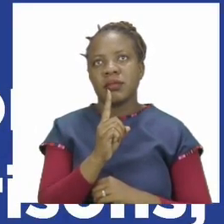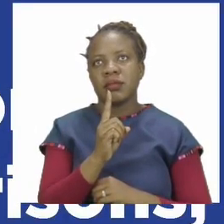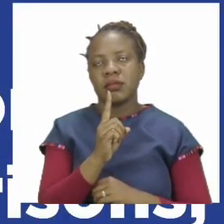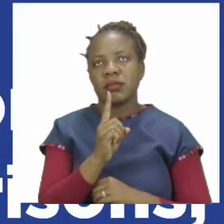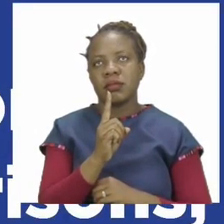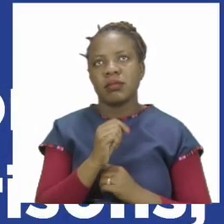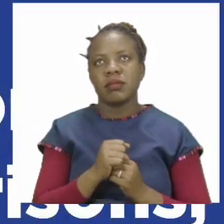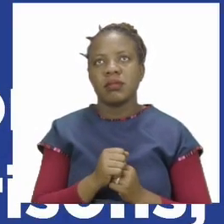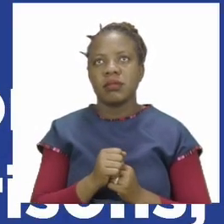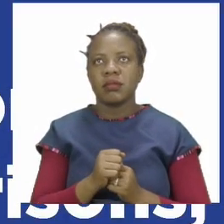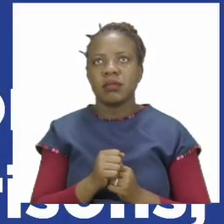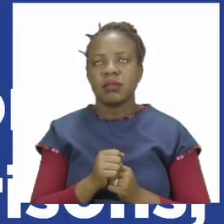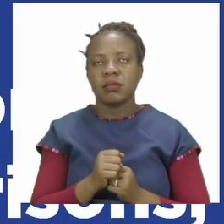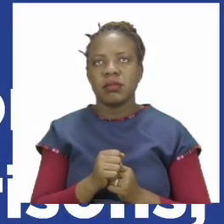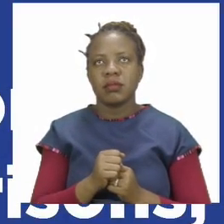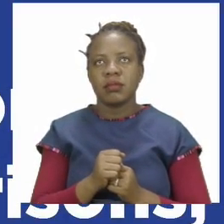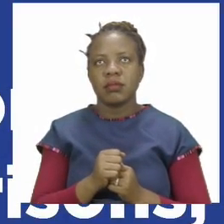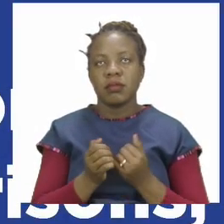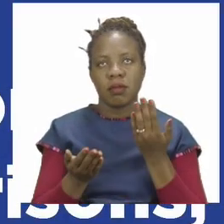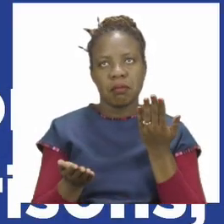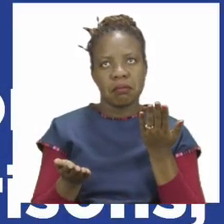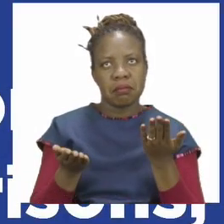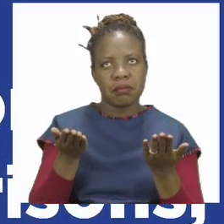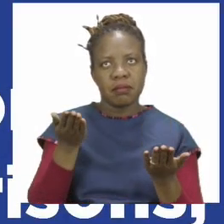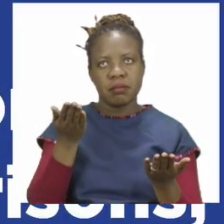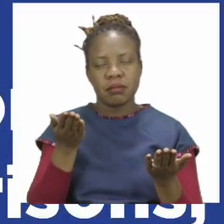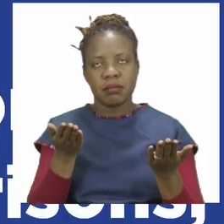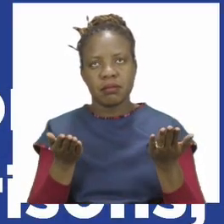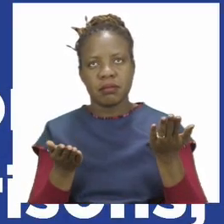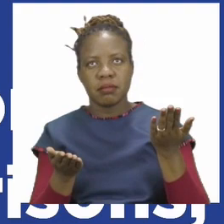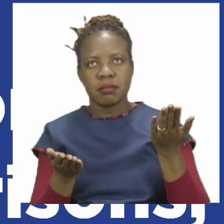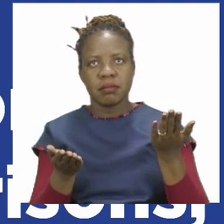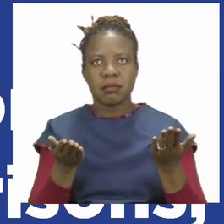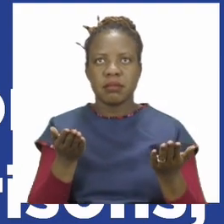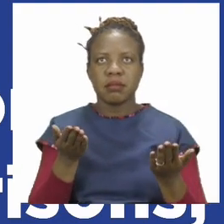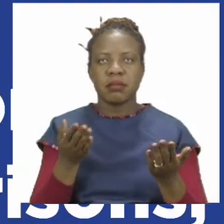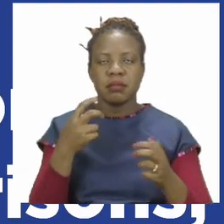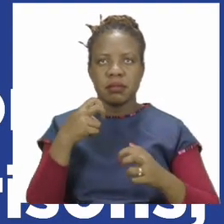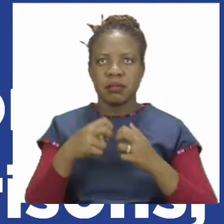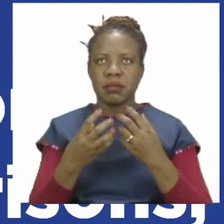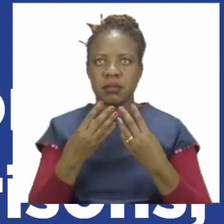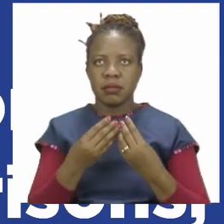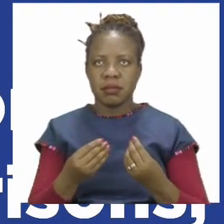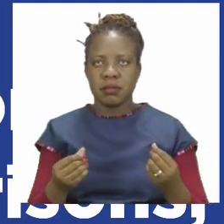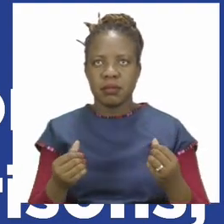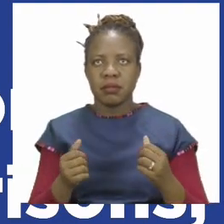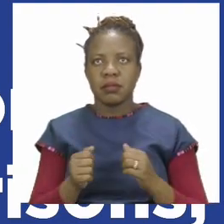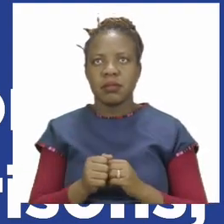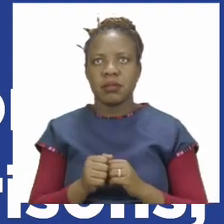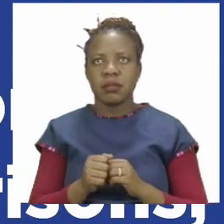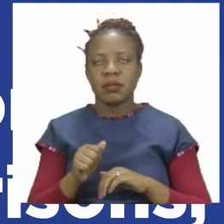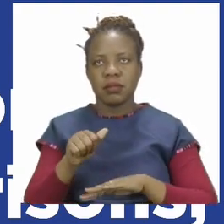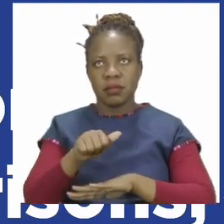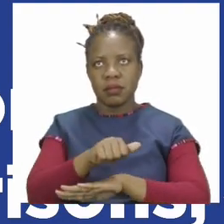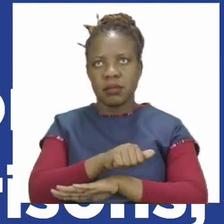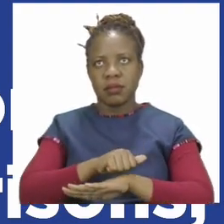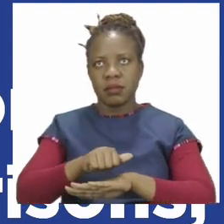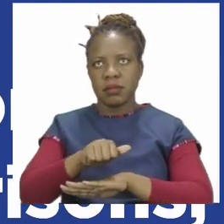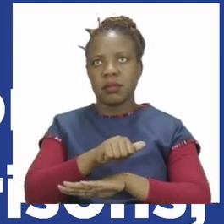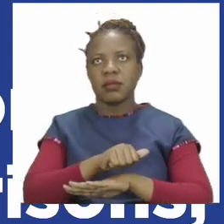Today's lesson will be about comparisons, problem solving, and